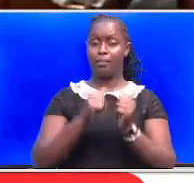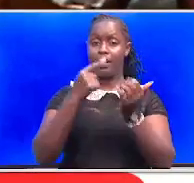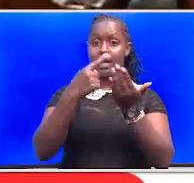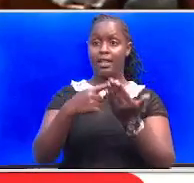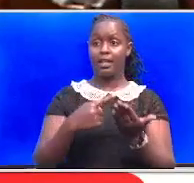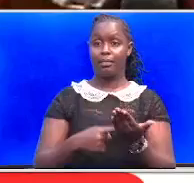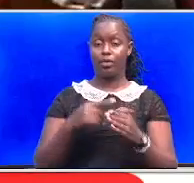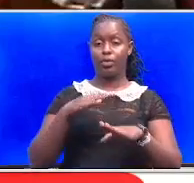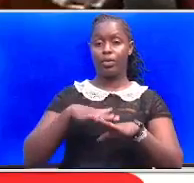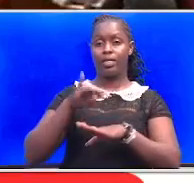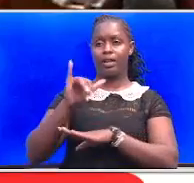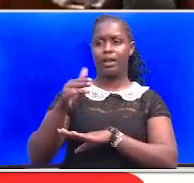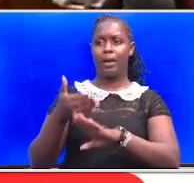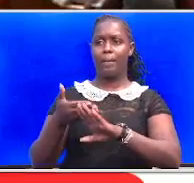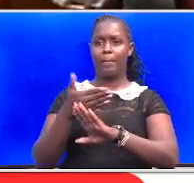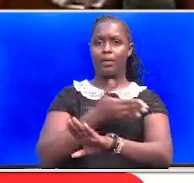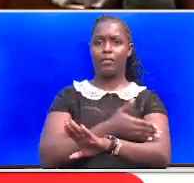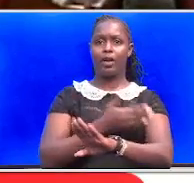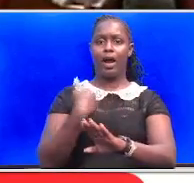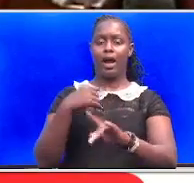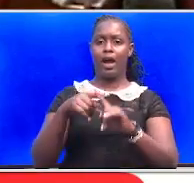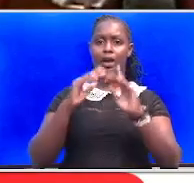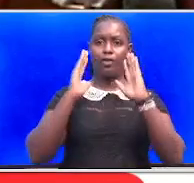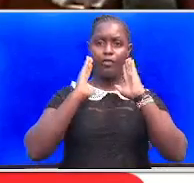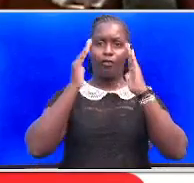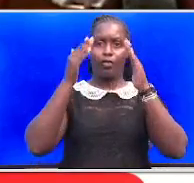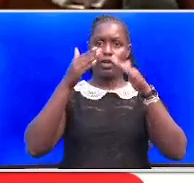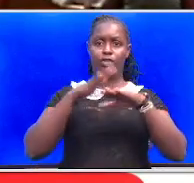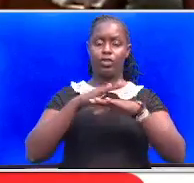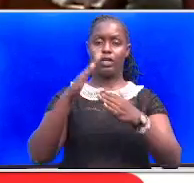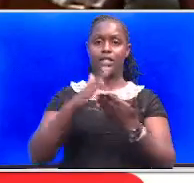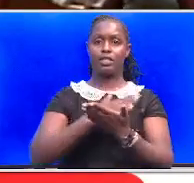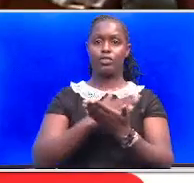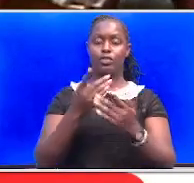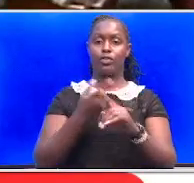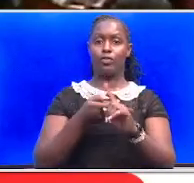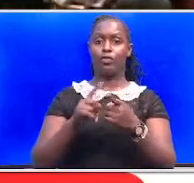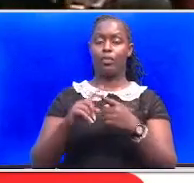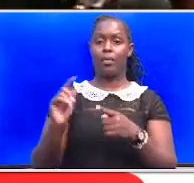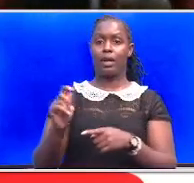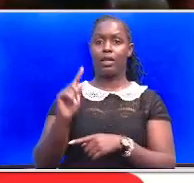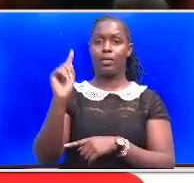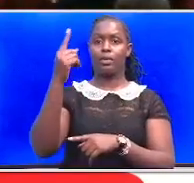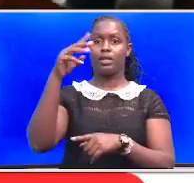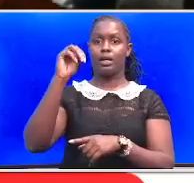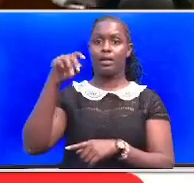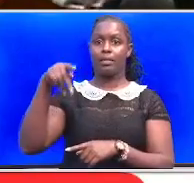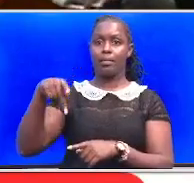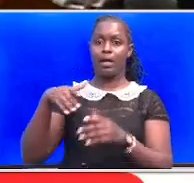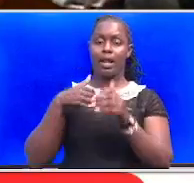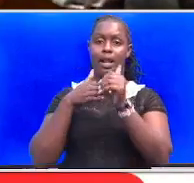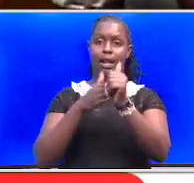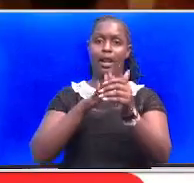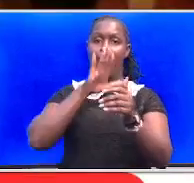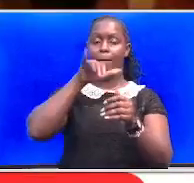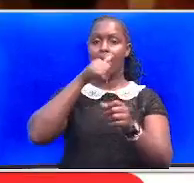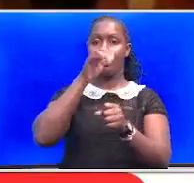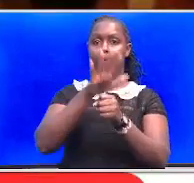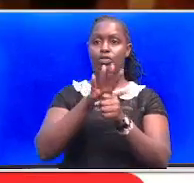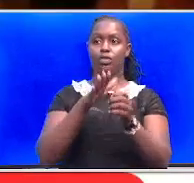House had earlier on attracted subjective statement from a section of Kenya Kwanza MPs led by Majority Leader Kimani